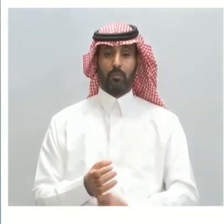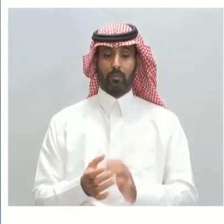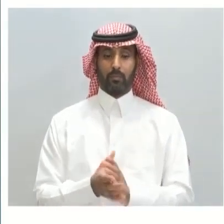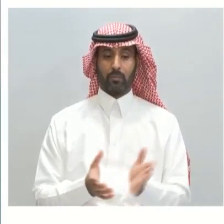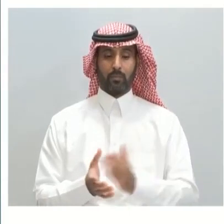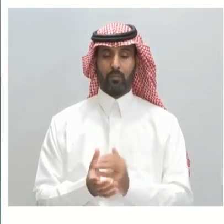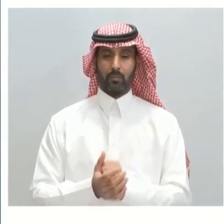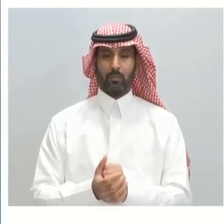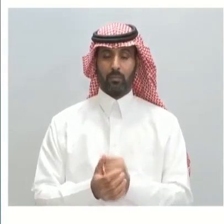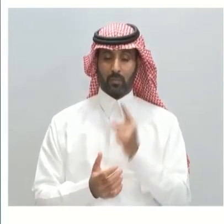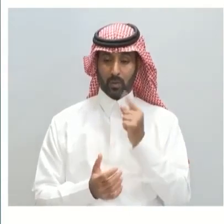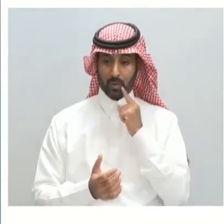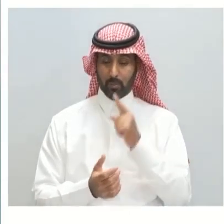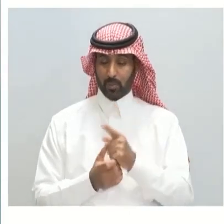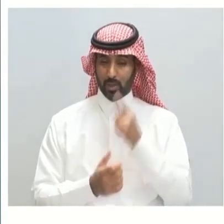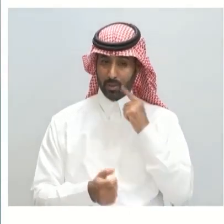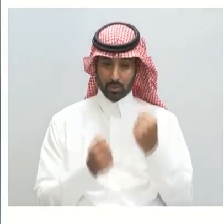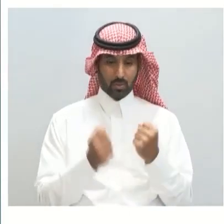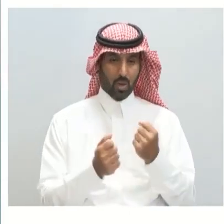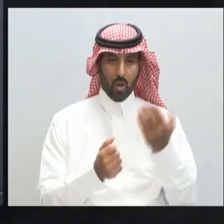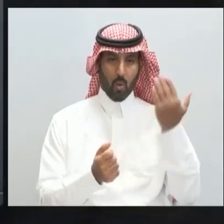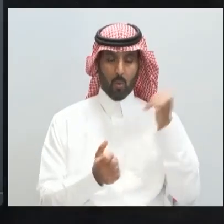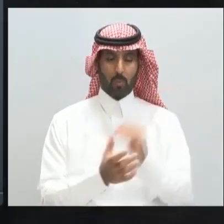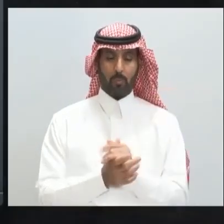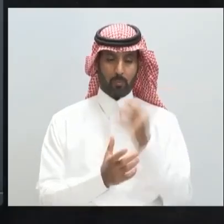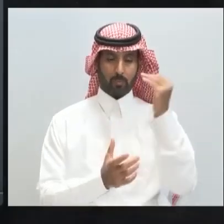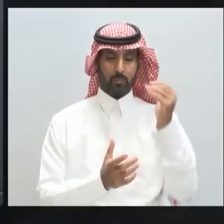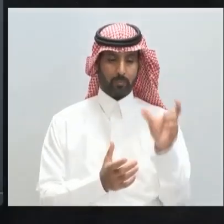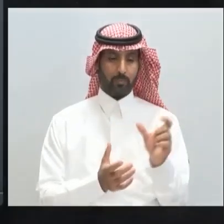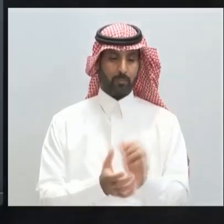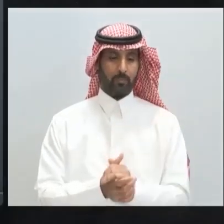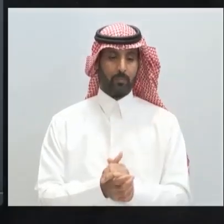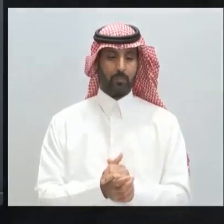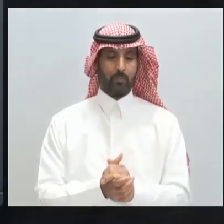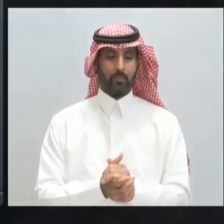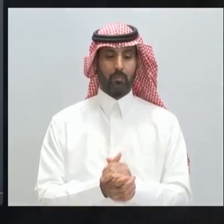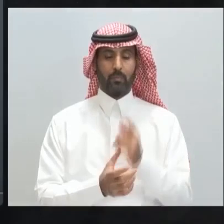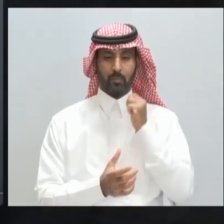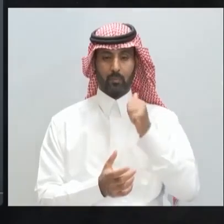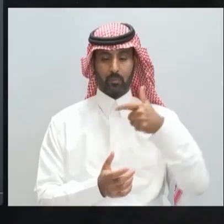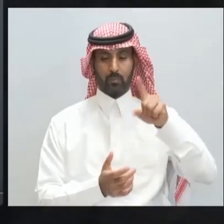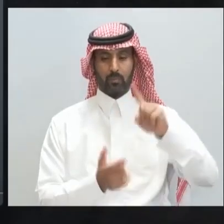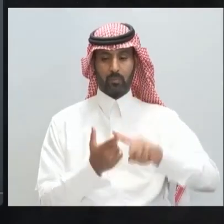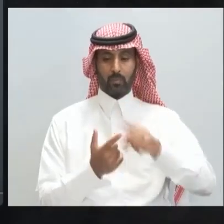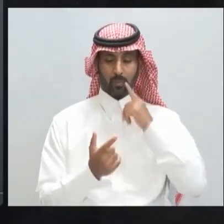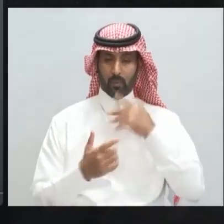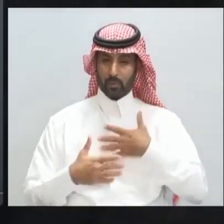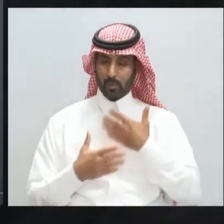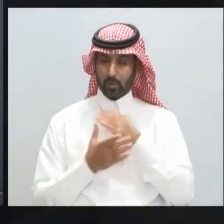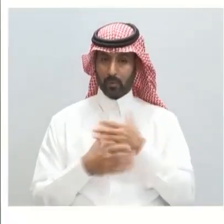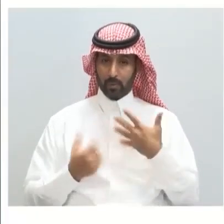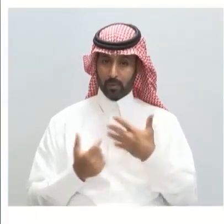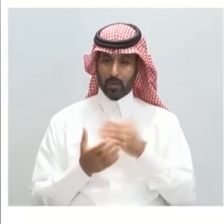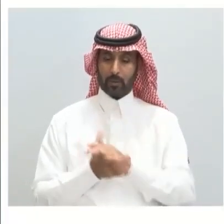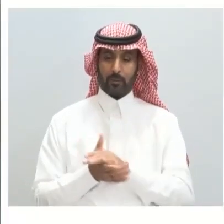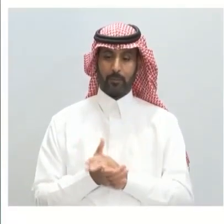This has been the best trip ever. So you can notice here that Mr. Ali is extremely excited. This